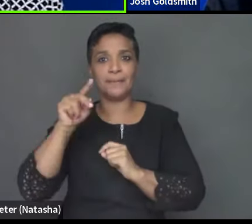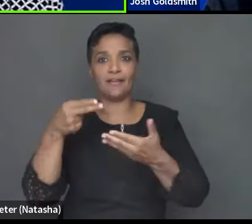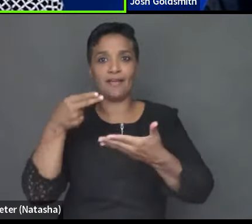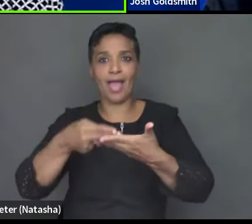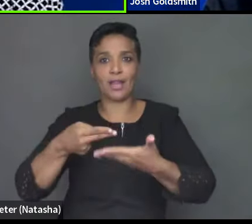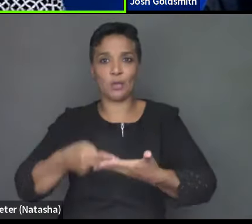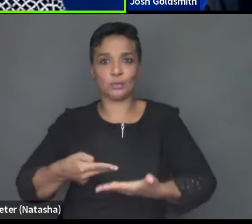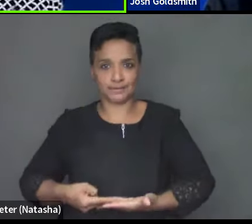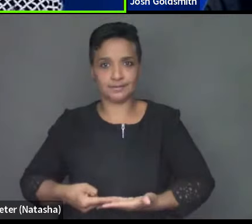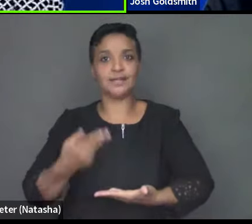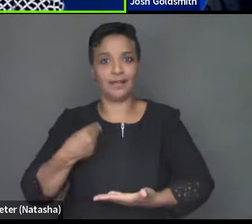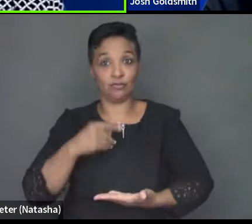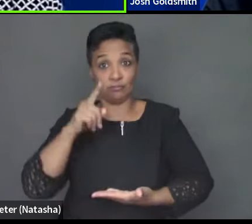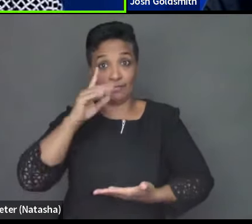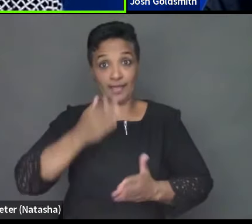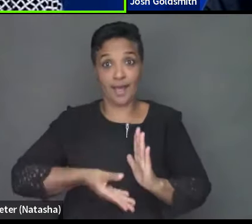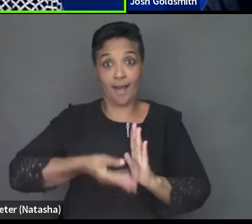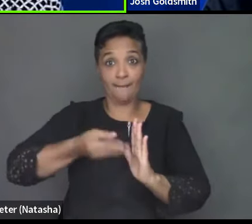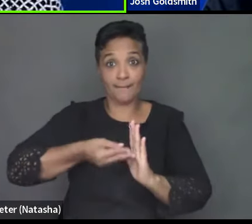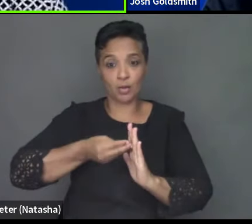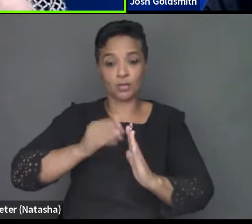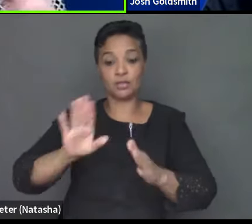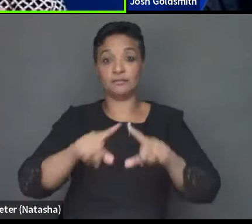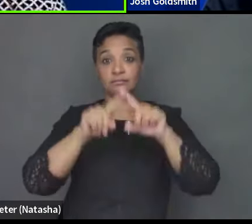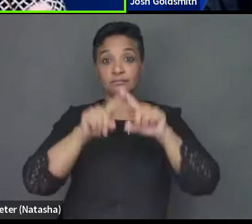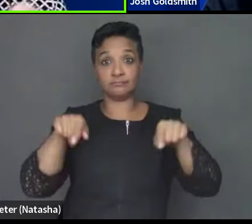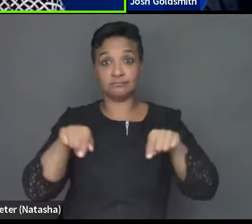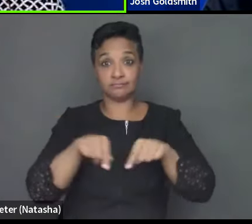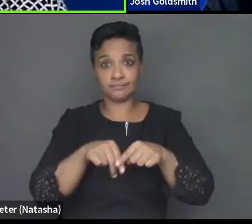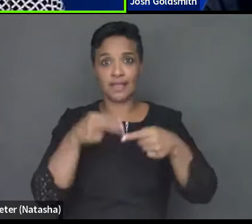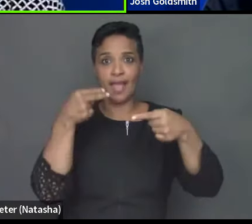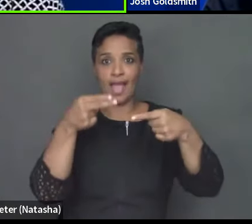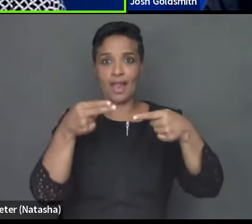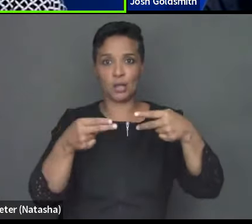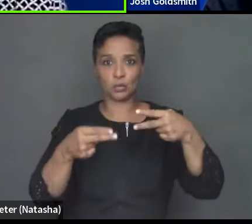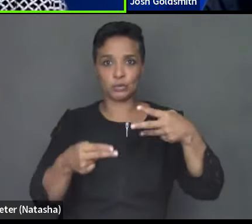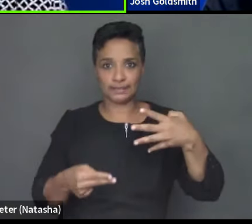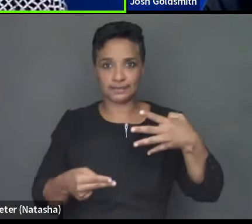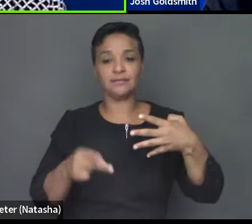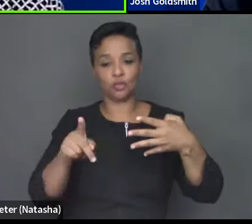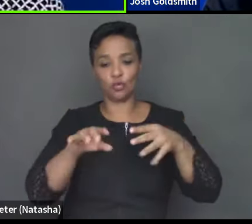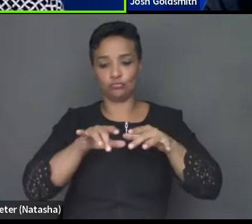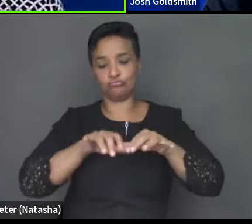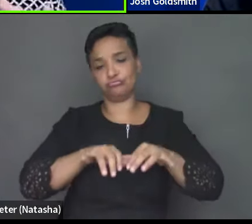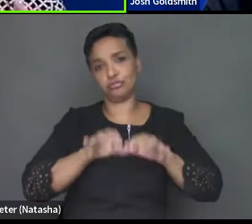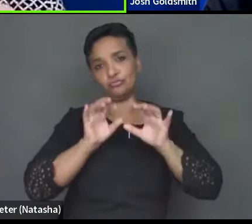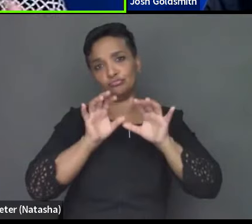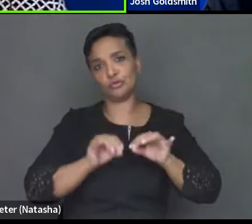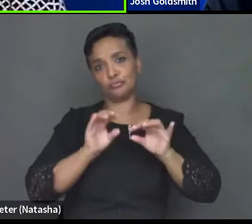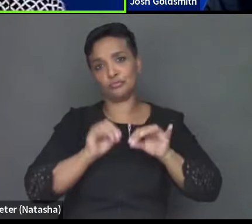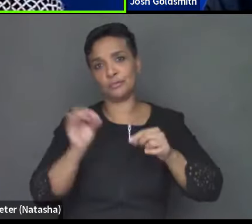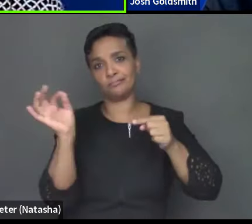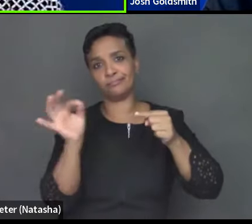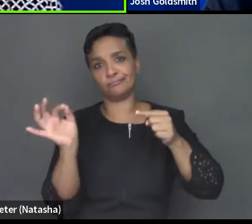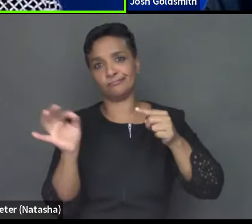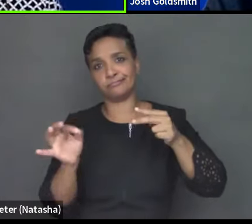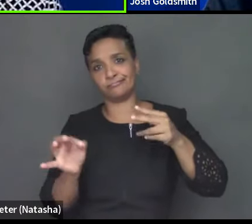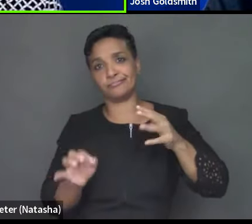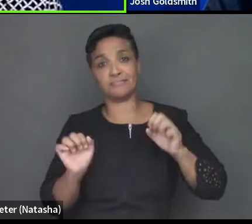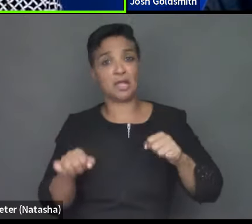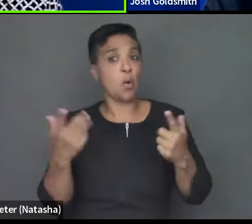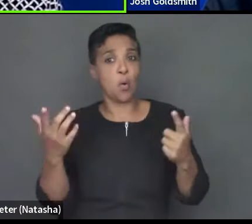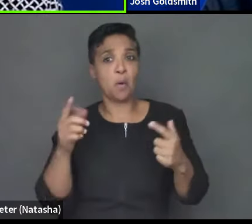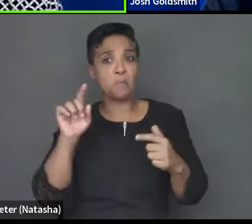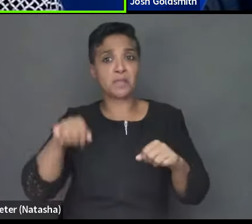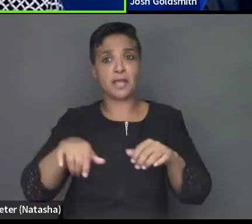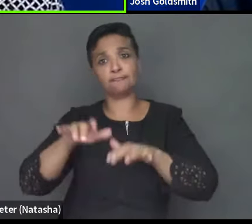onto that device that you use for annotation, and you enter your notes there. You can also, of course, type in on your